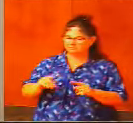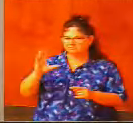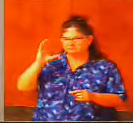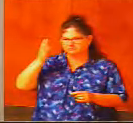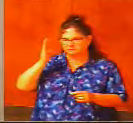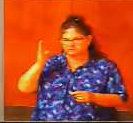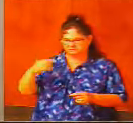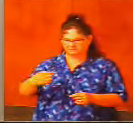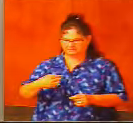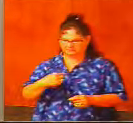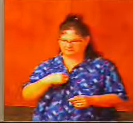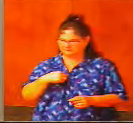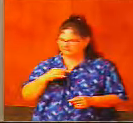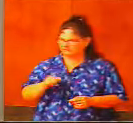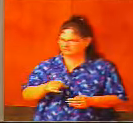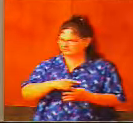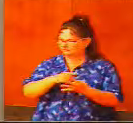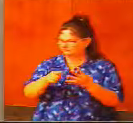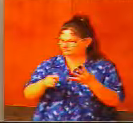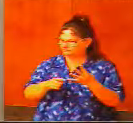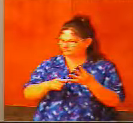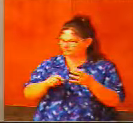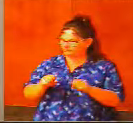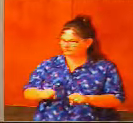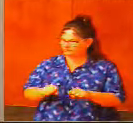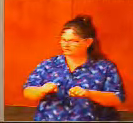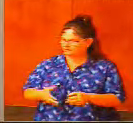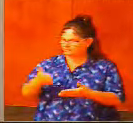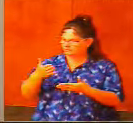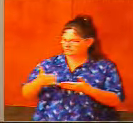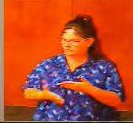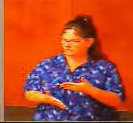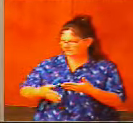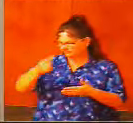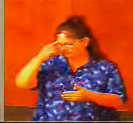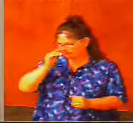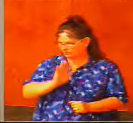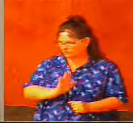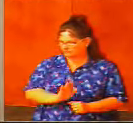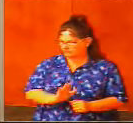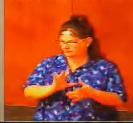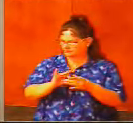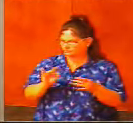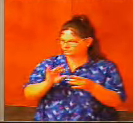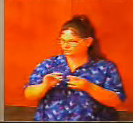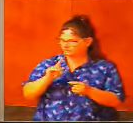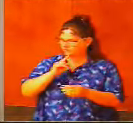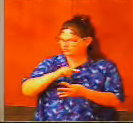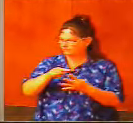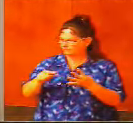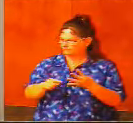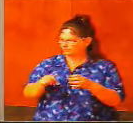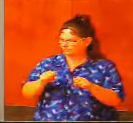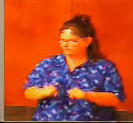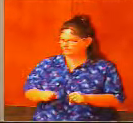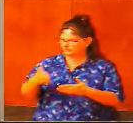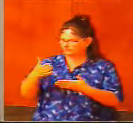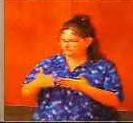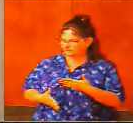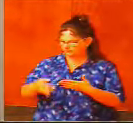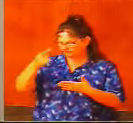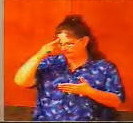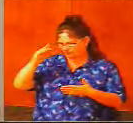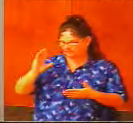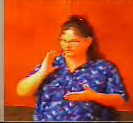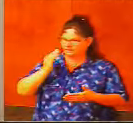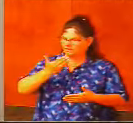me that these 4 possible endings for Barabbas' story are the 4 possible endings for